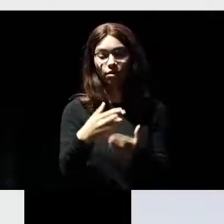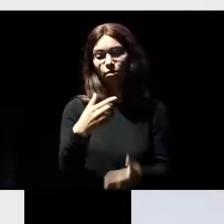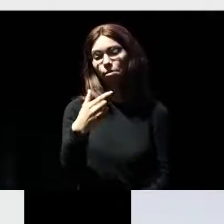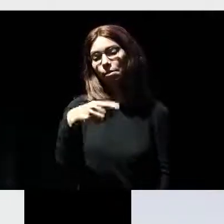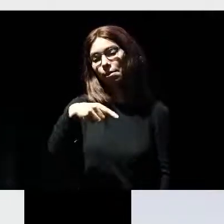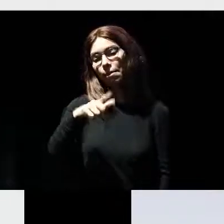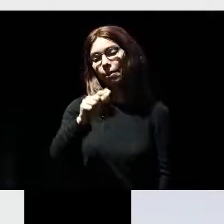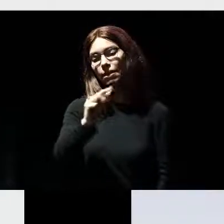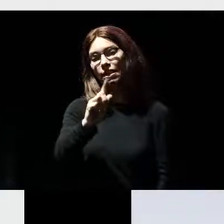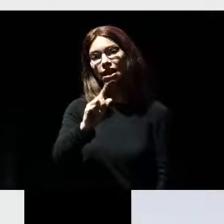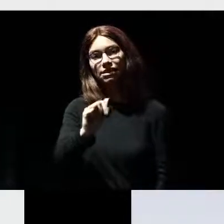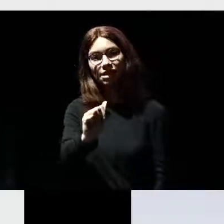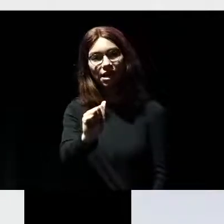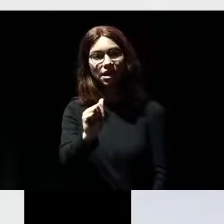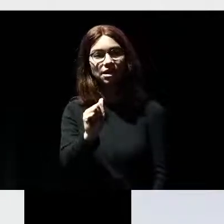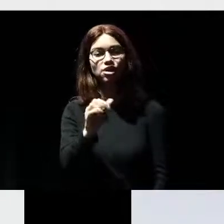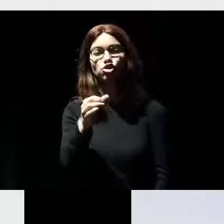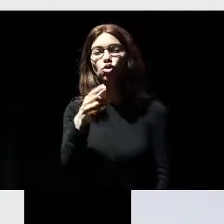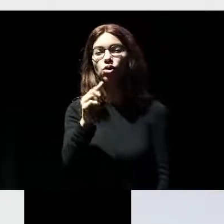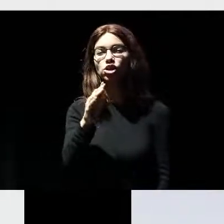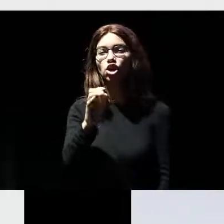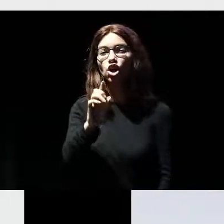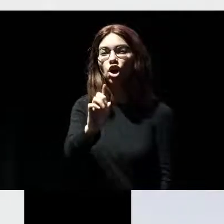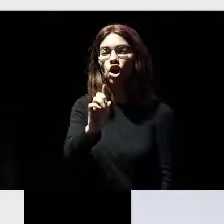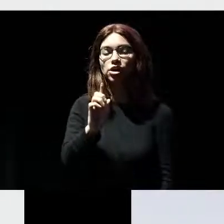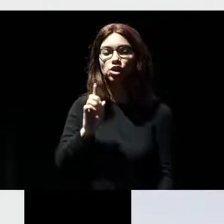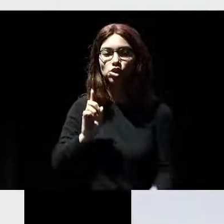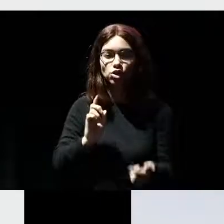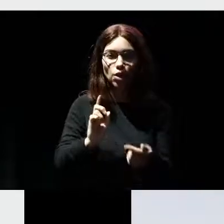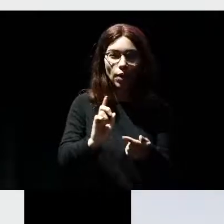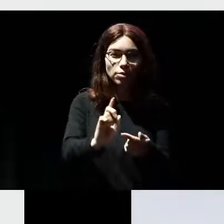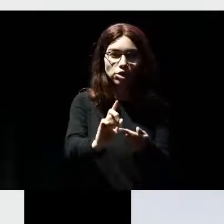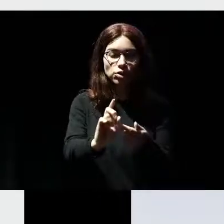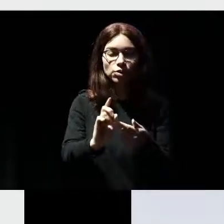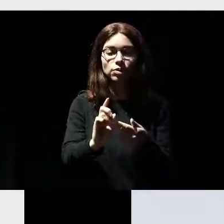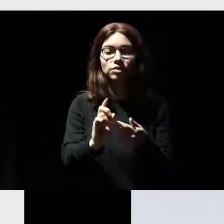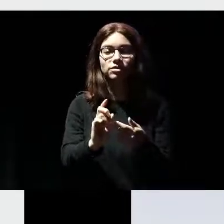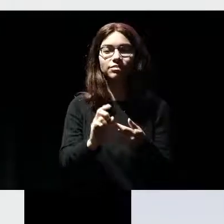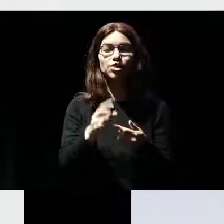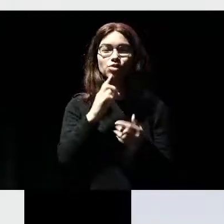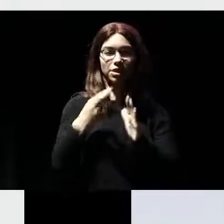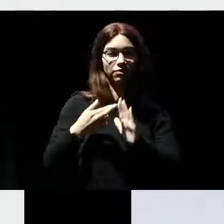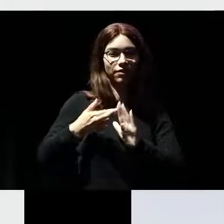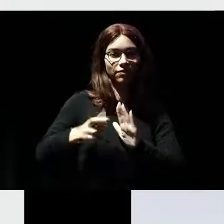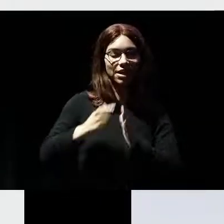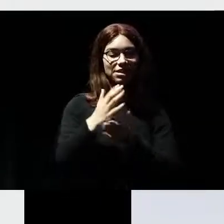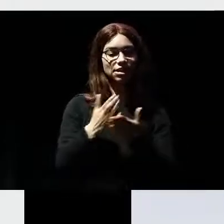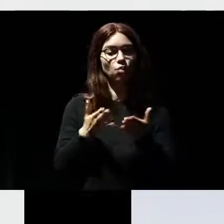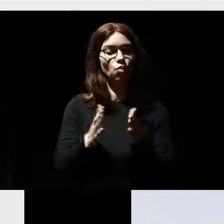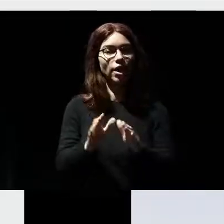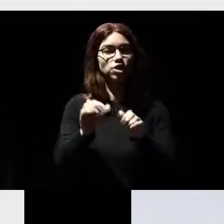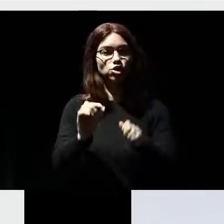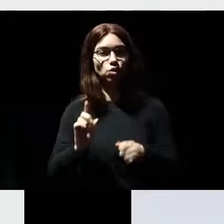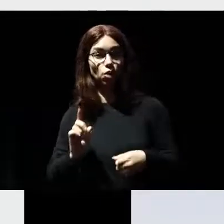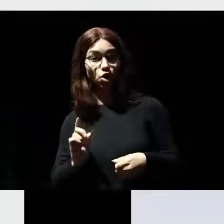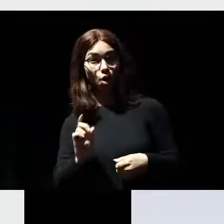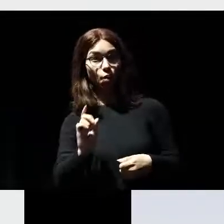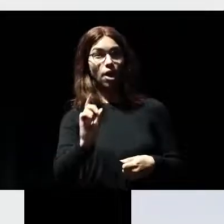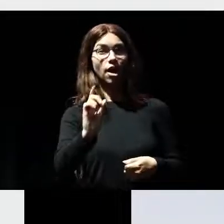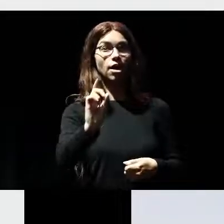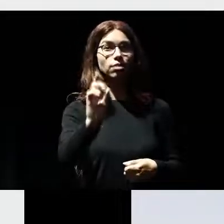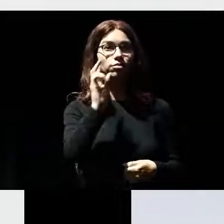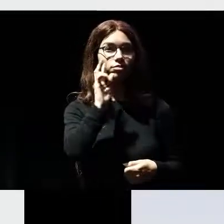or courtyard that you come up slightly to, echoing in some ways some of the ways that you come up